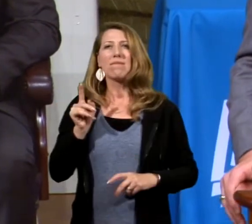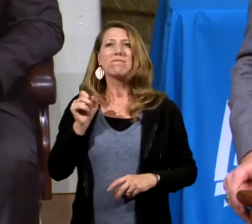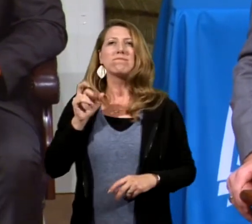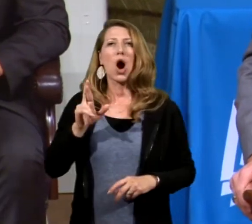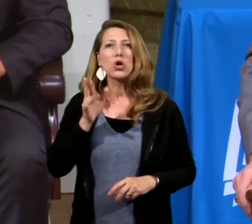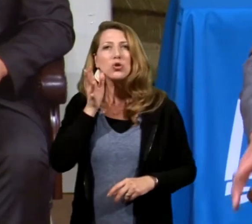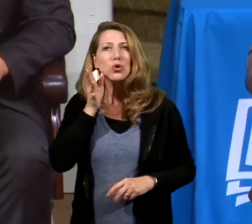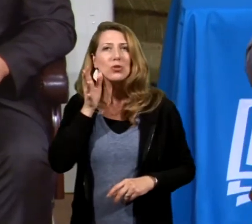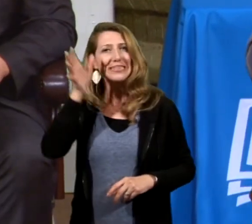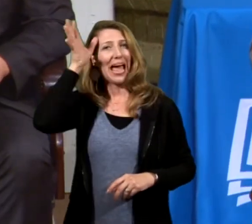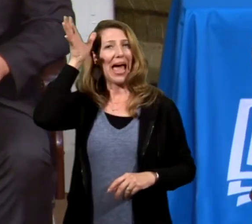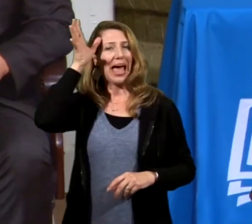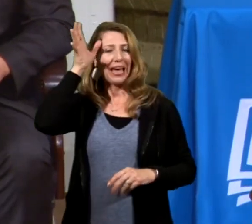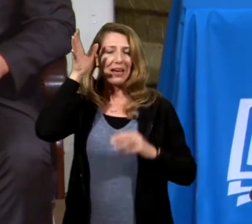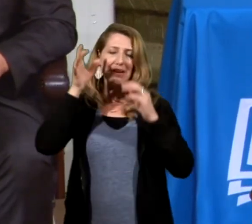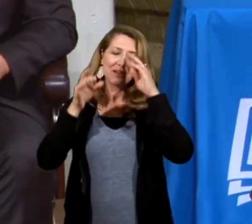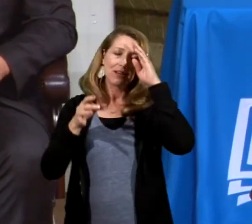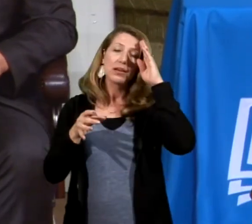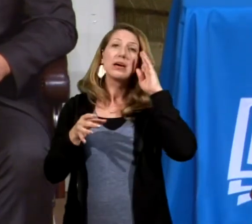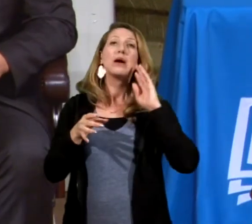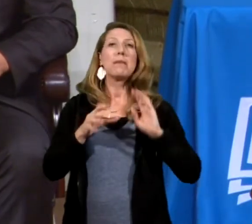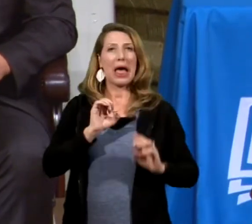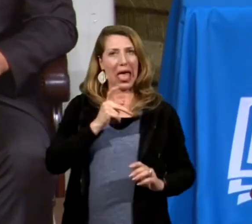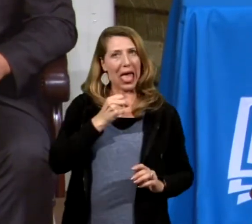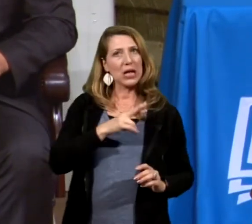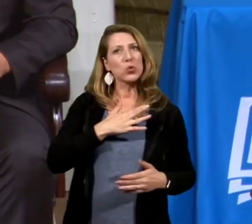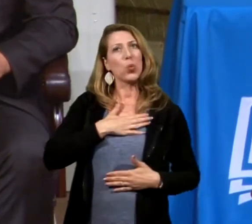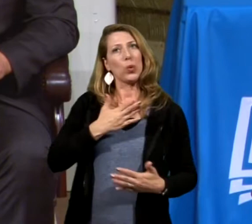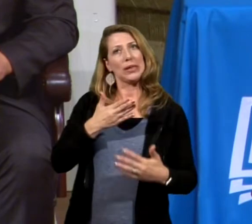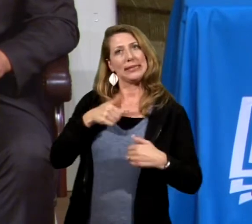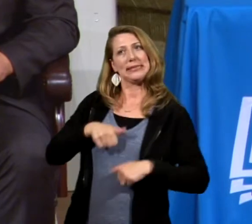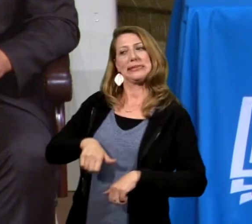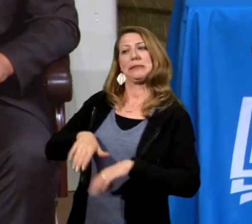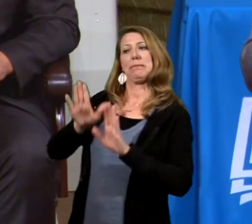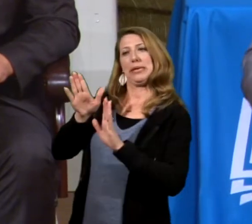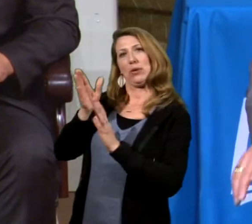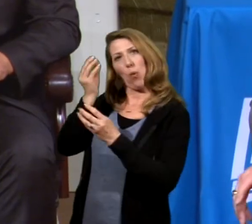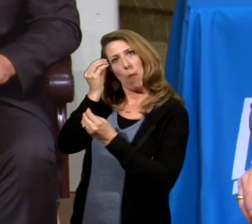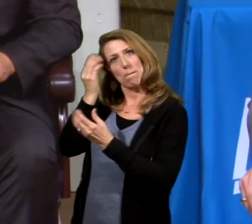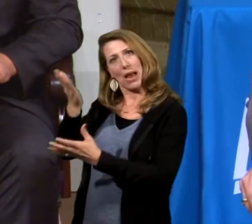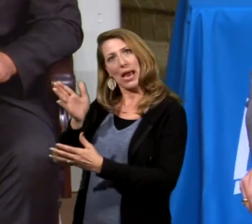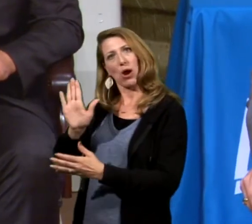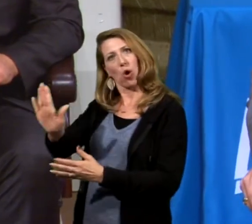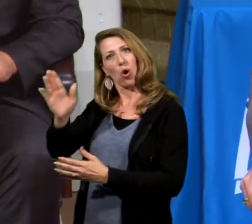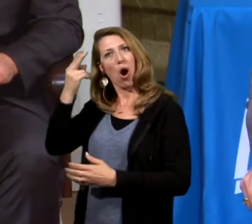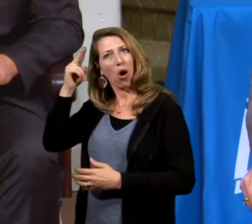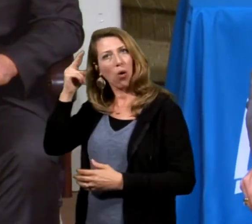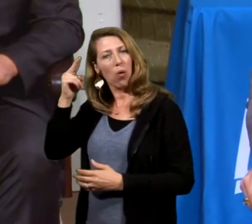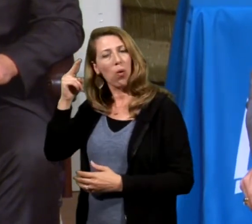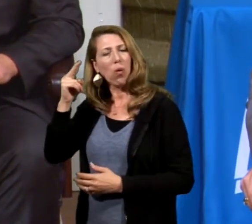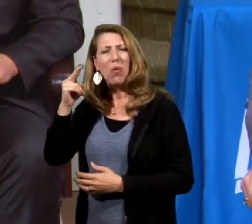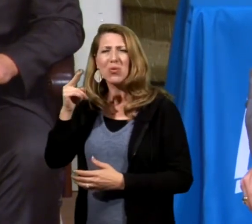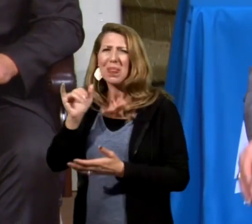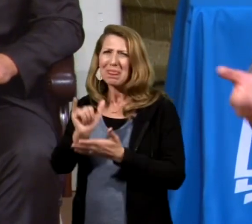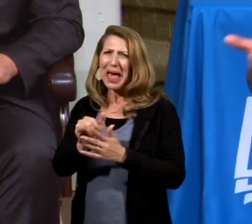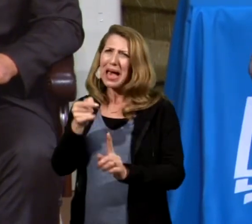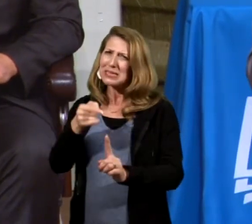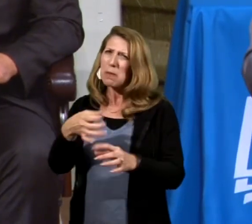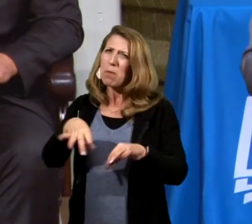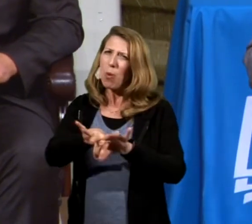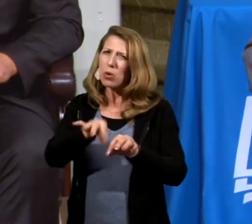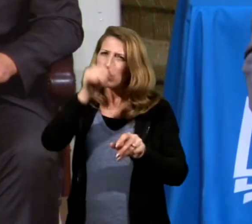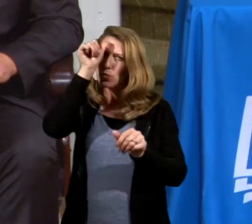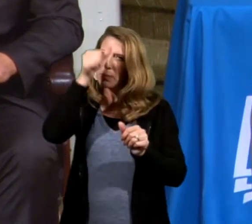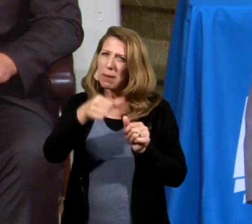family that came along. But she submitted to her uncle, Mordecai. And I think that's an important thing. As I look